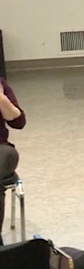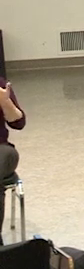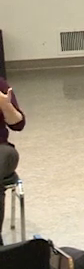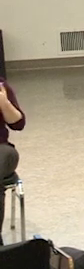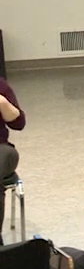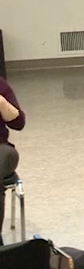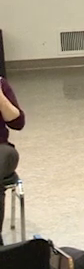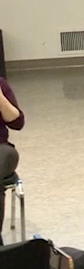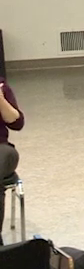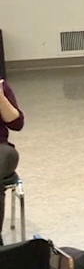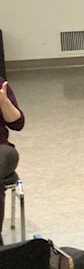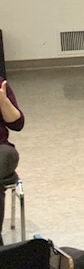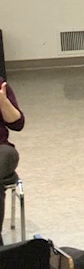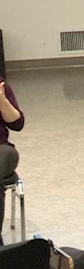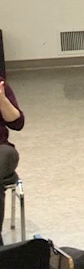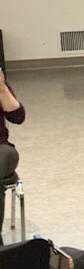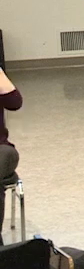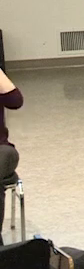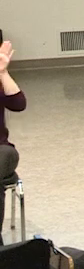I kind of am open